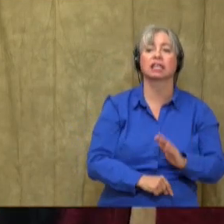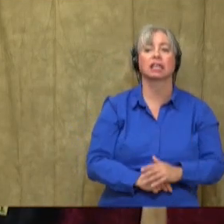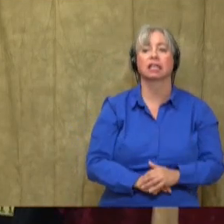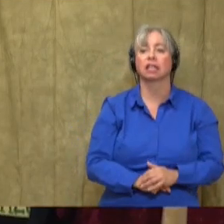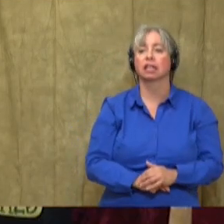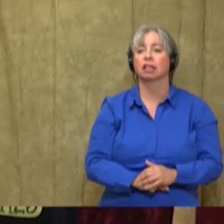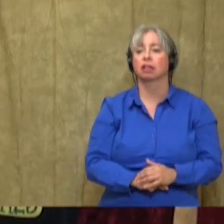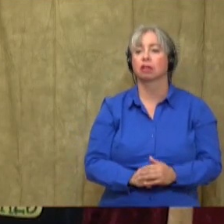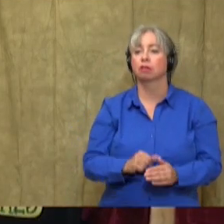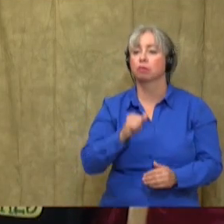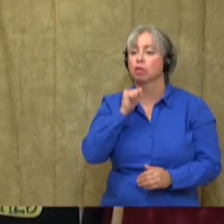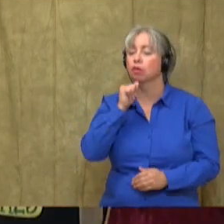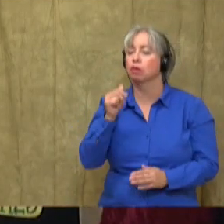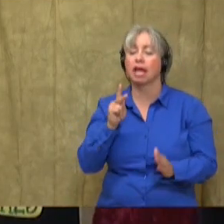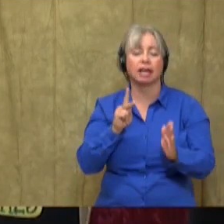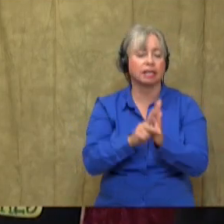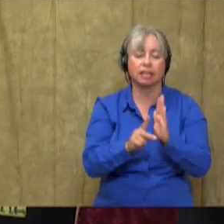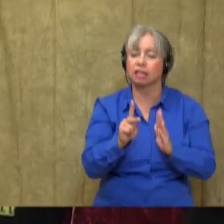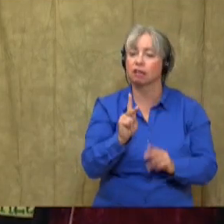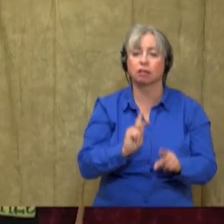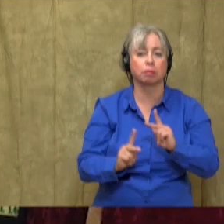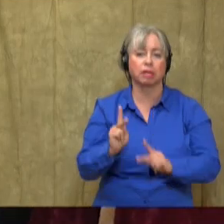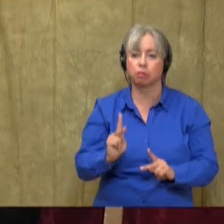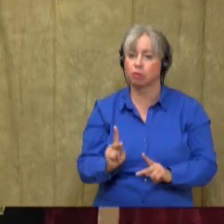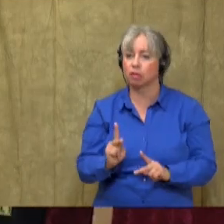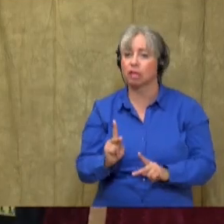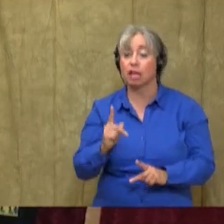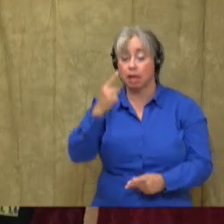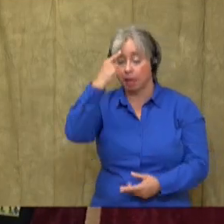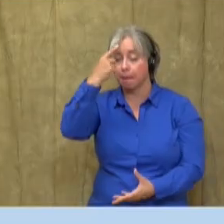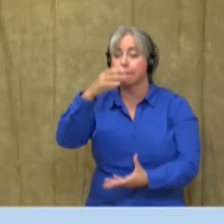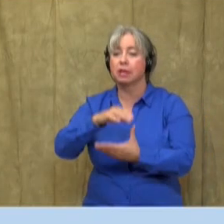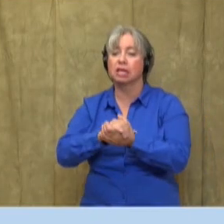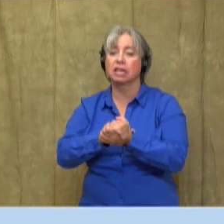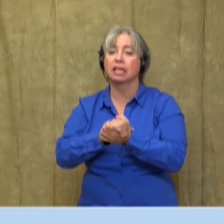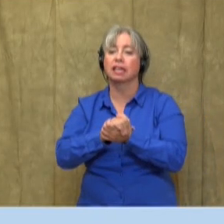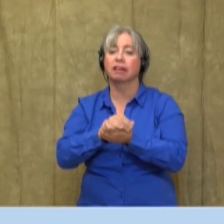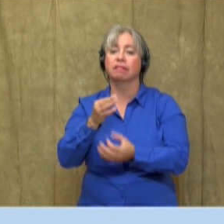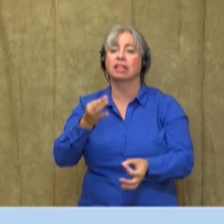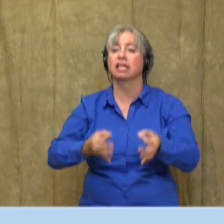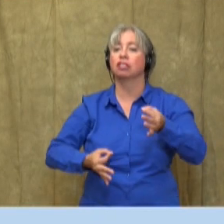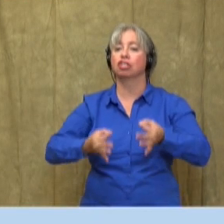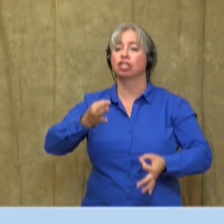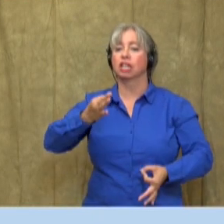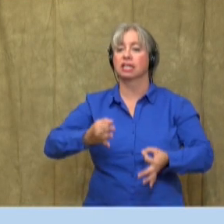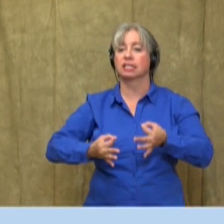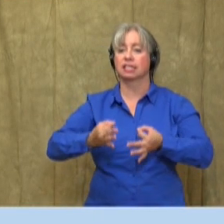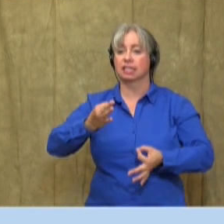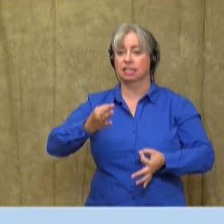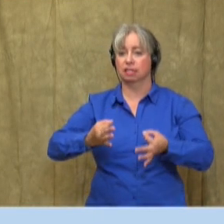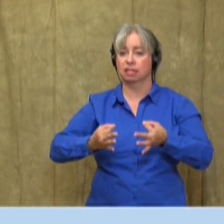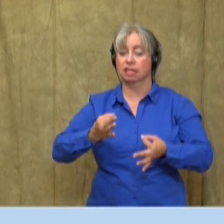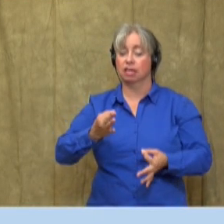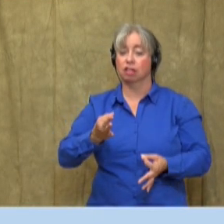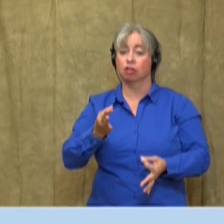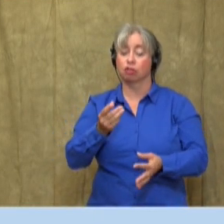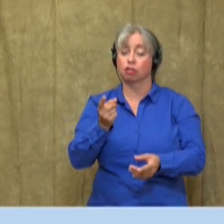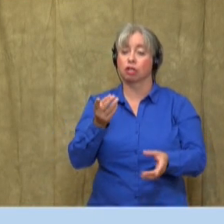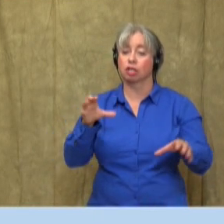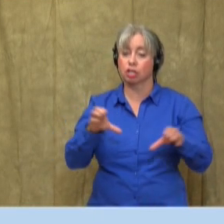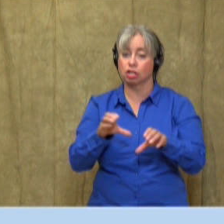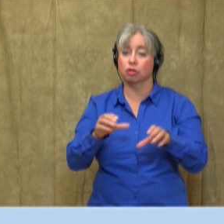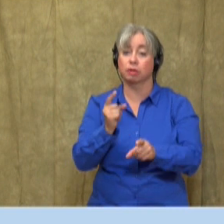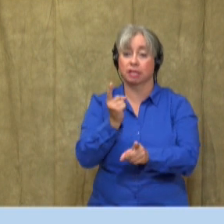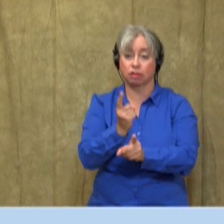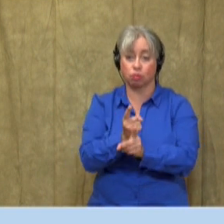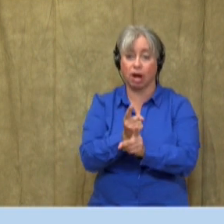didn't improperly torture people. You believed in justice. Justice was the right way of doing things correctly to serve your